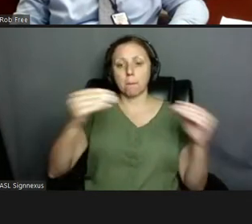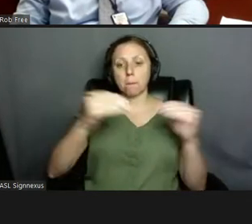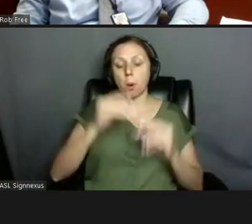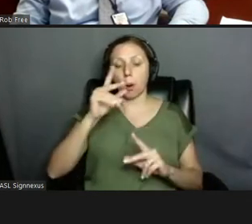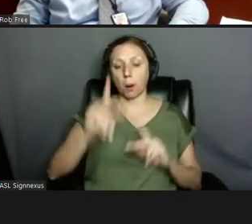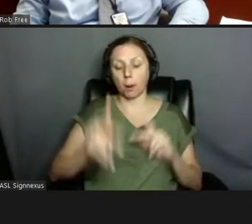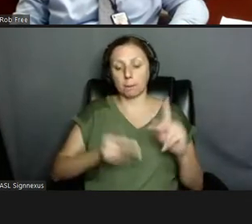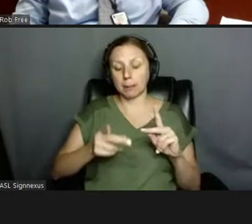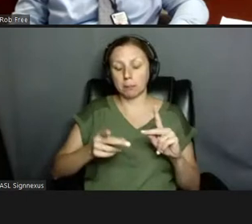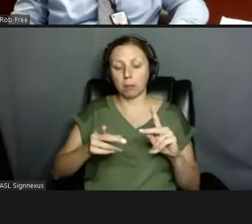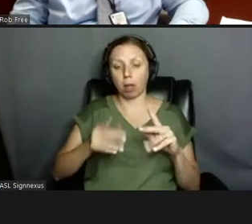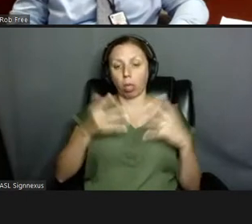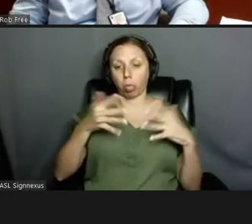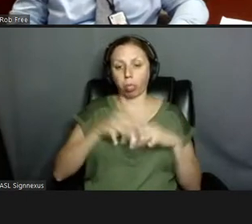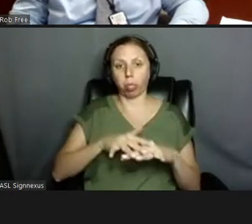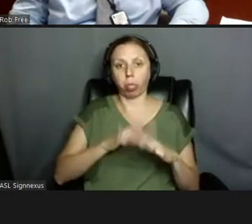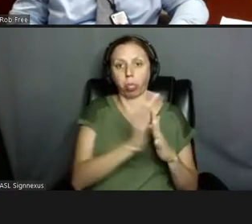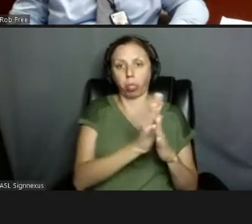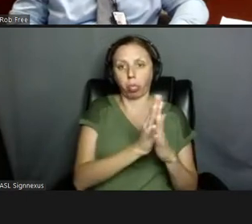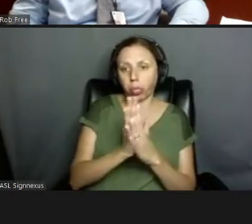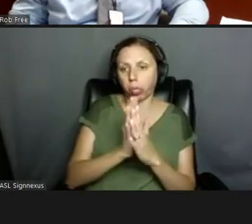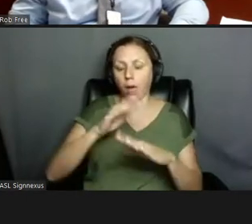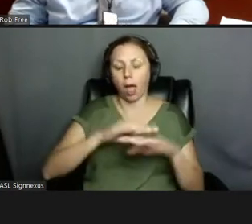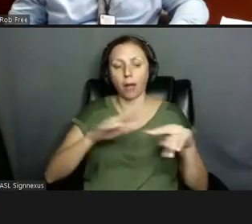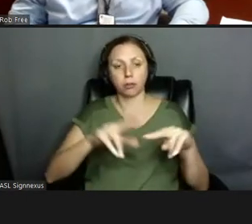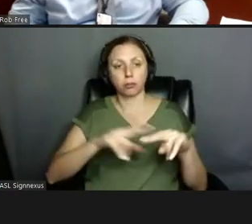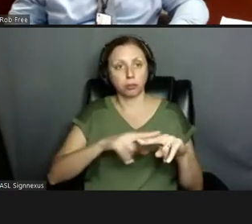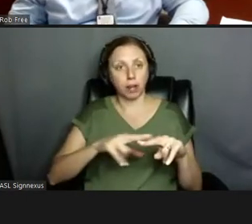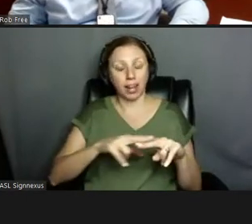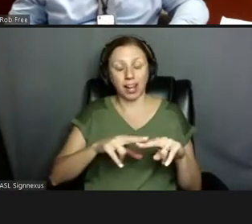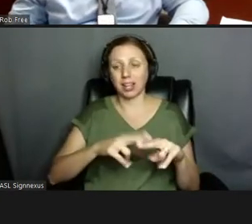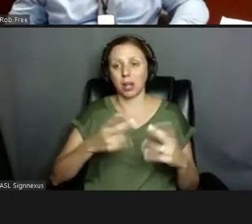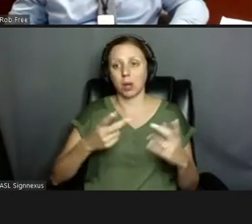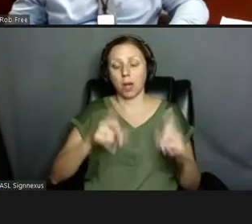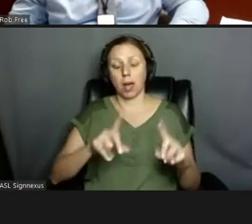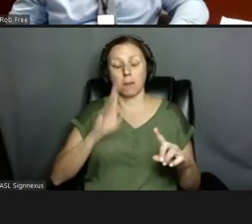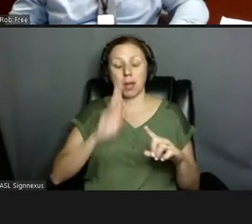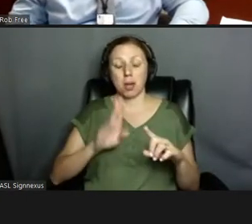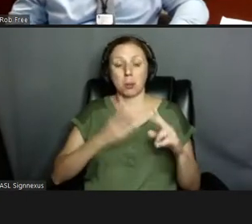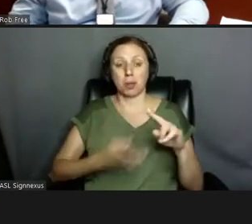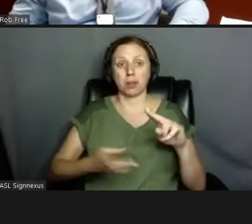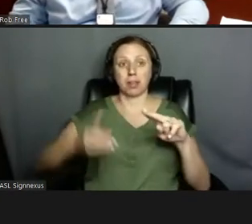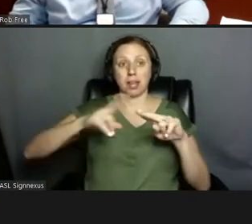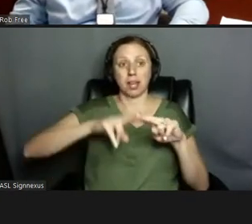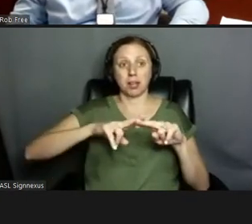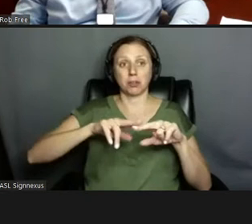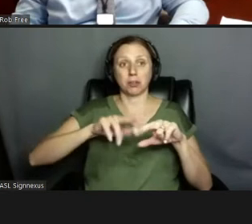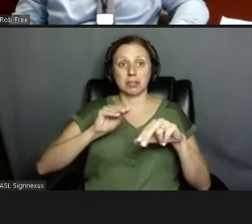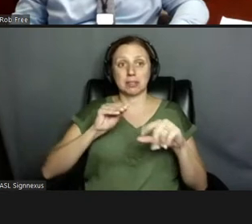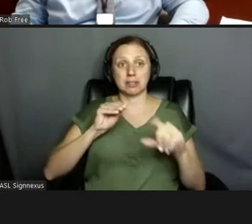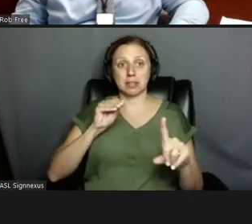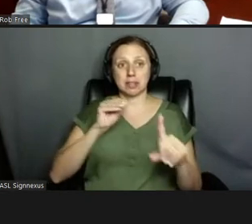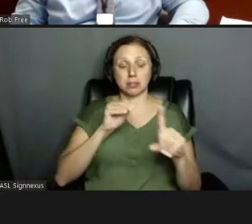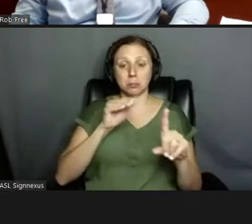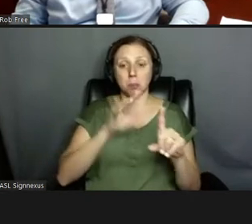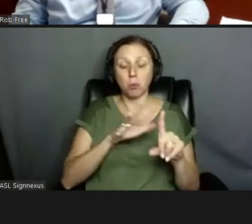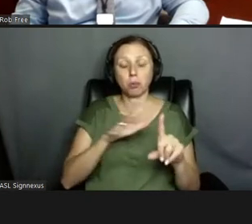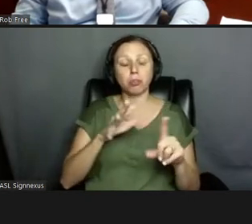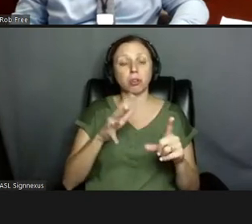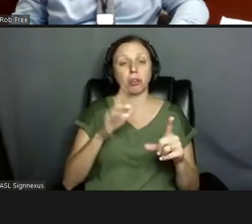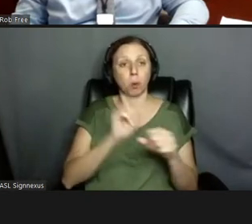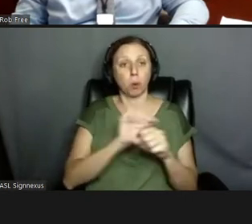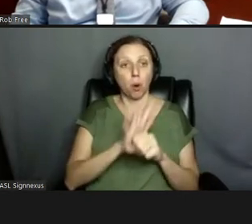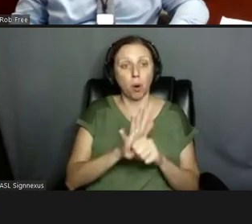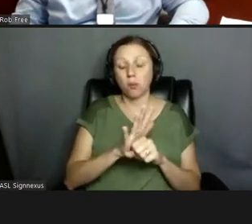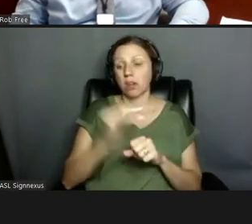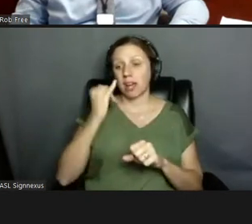know, with the cut of the trains will increase exposure. And those of us with really little kids at home or immunocompromised people living